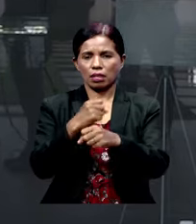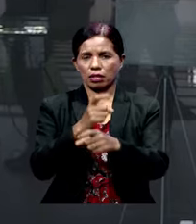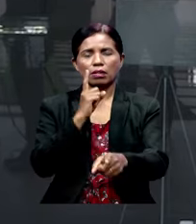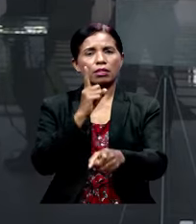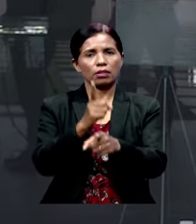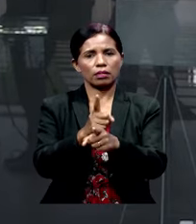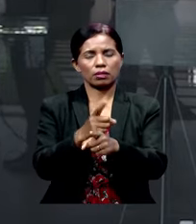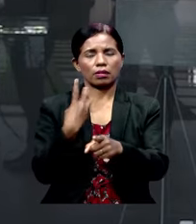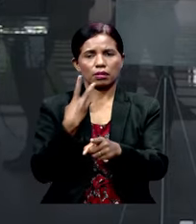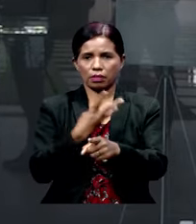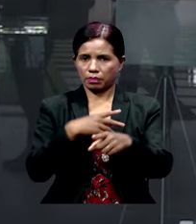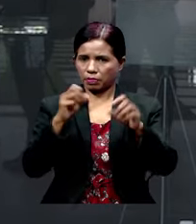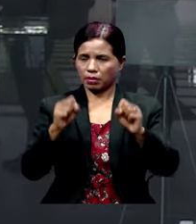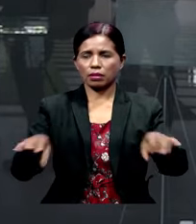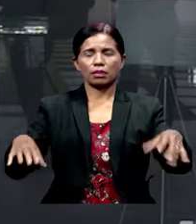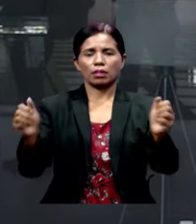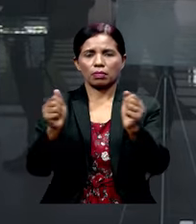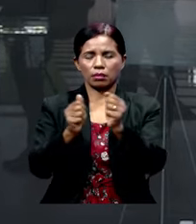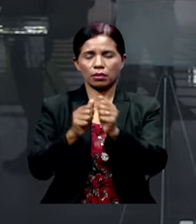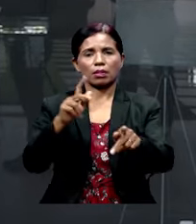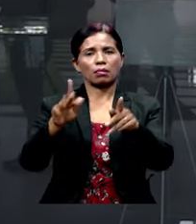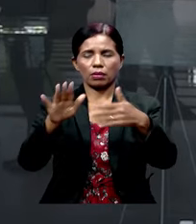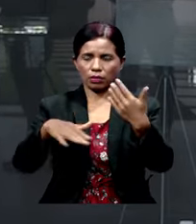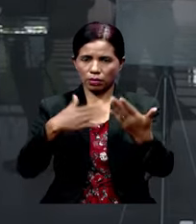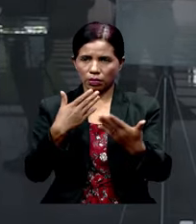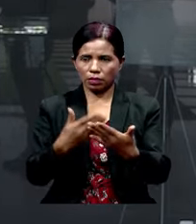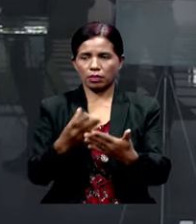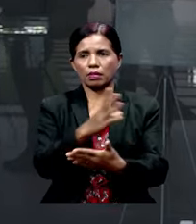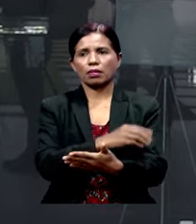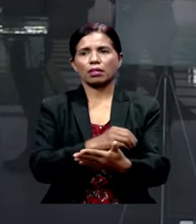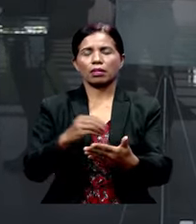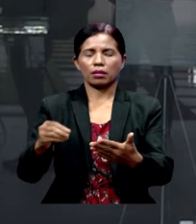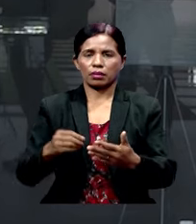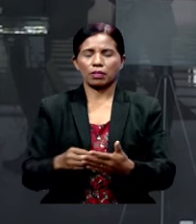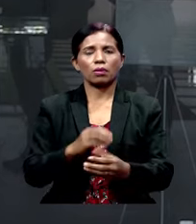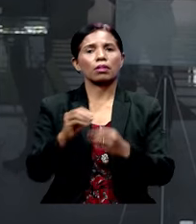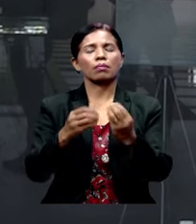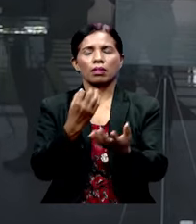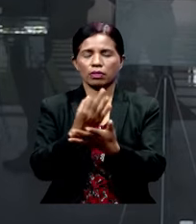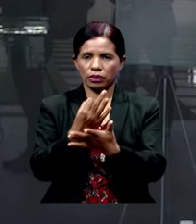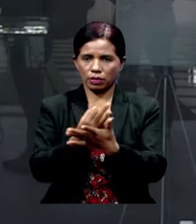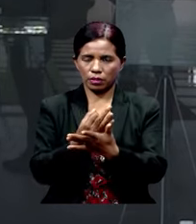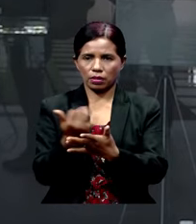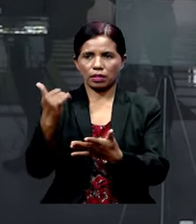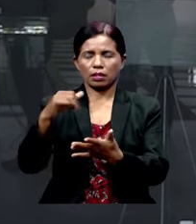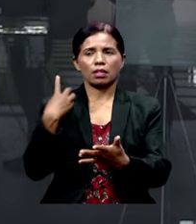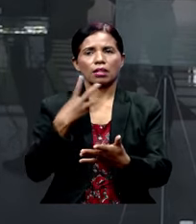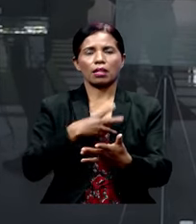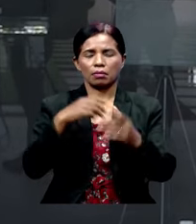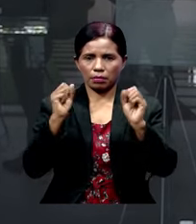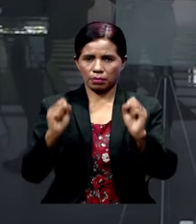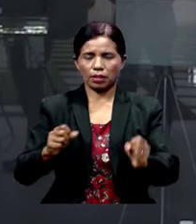we're taking care of our citizens and our environment? So areas like crocodile management. So we're really proud to have our